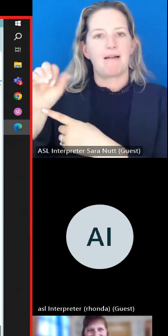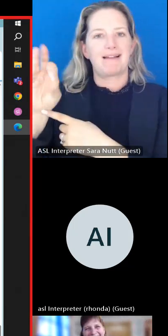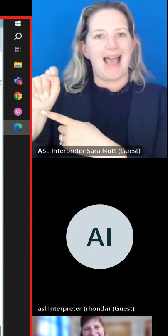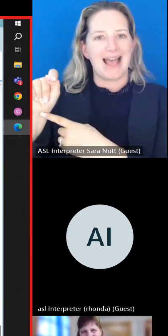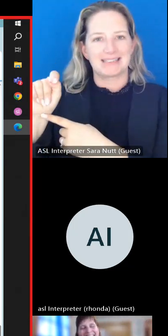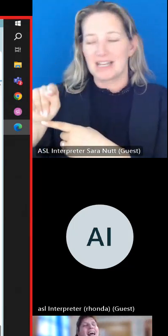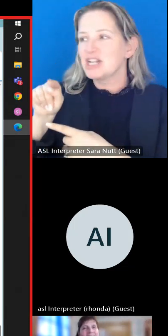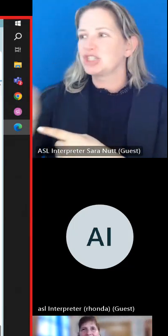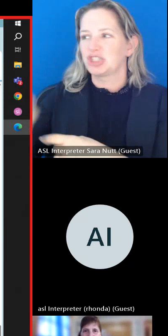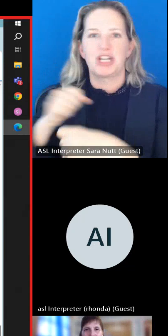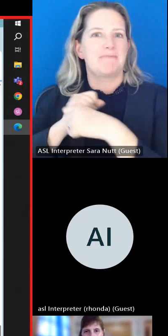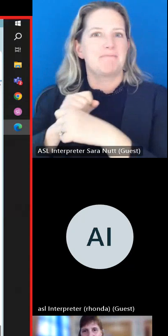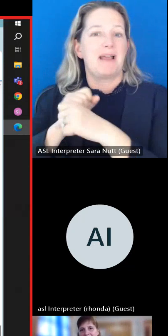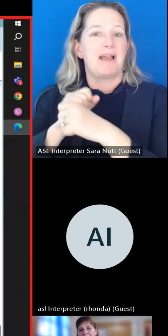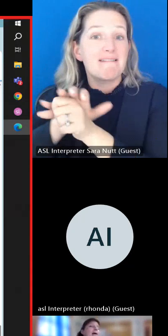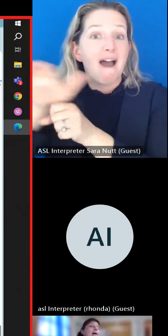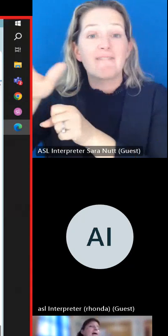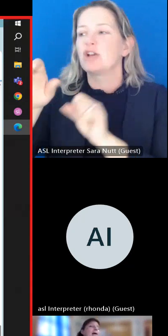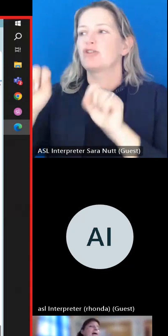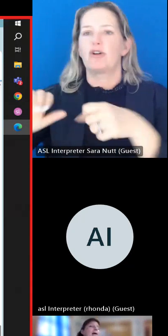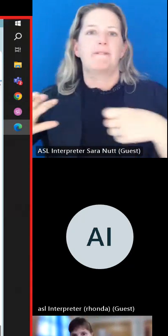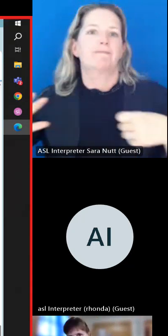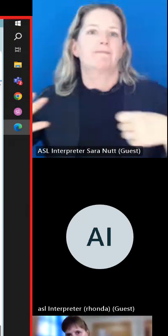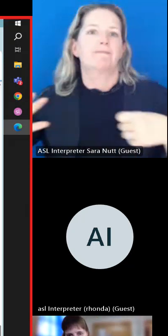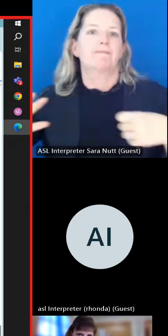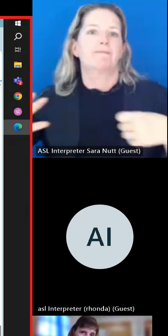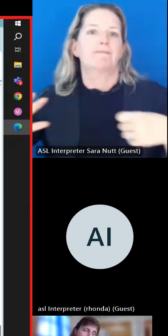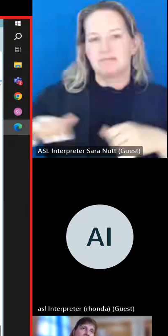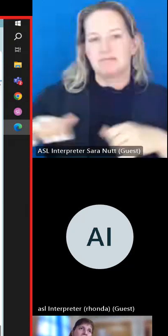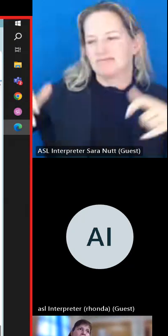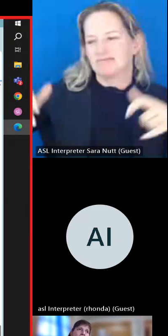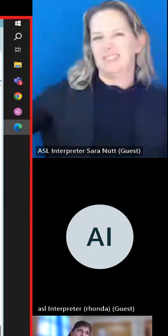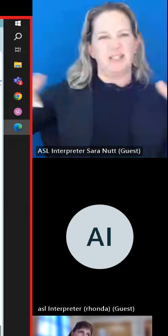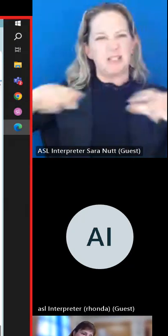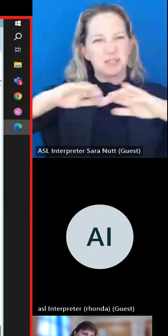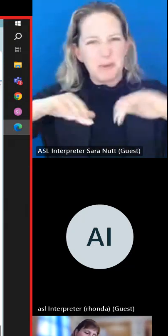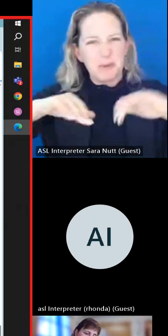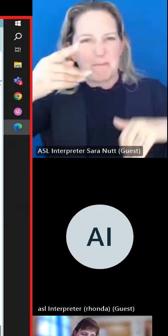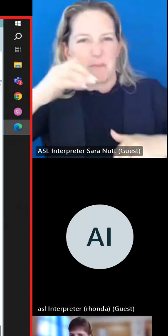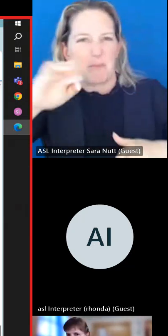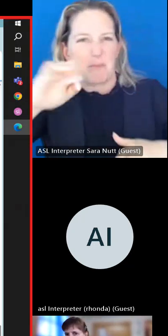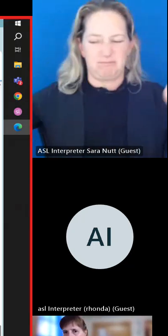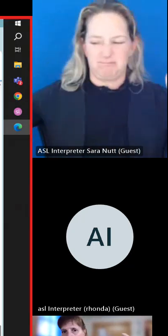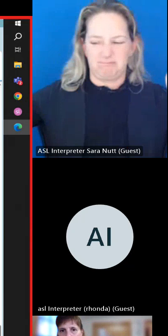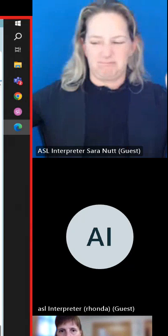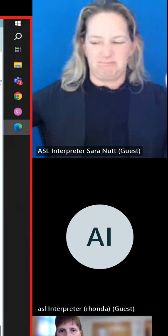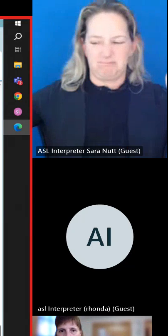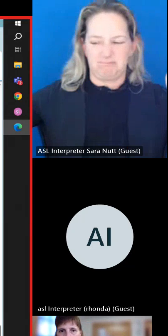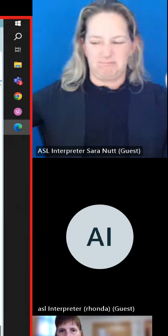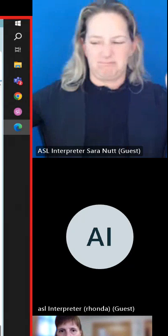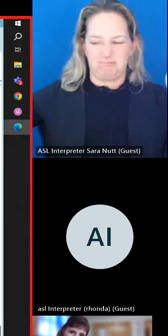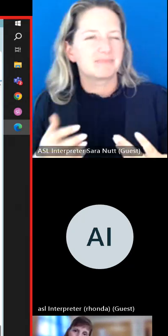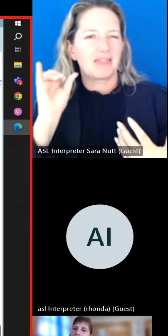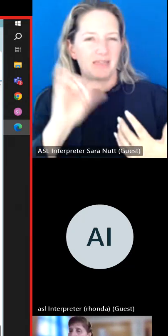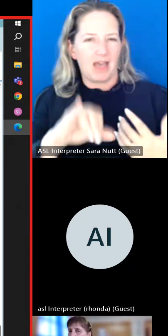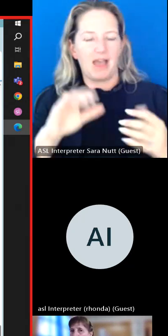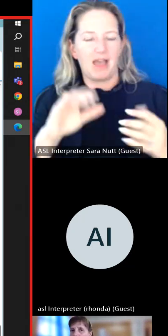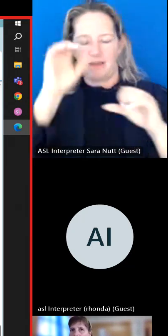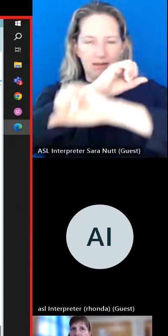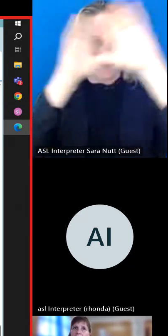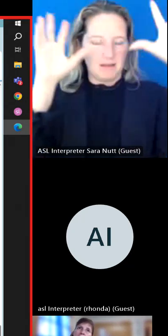pool. That's kind of ridiculous, but you know, you get the message. It's pairing a concept with a